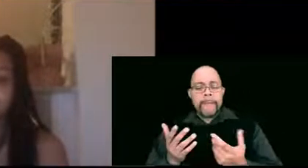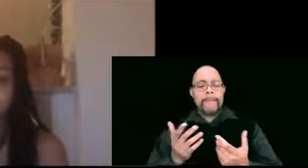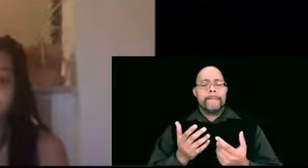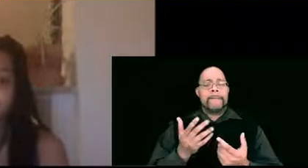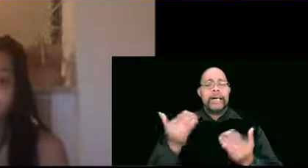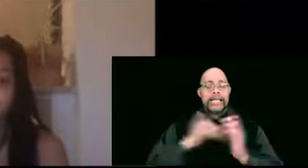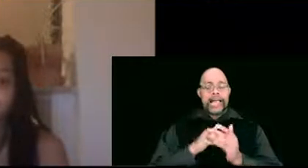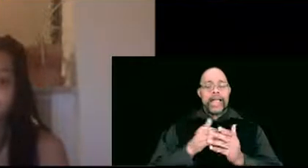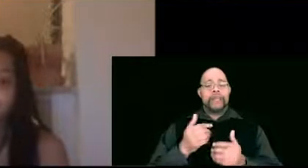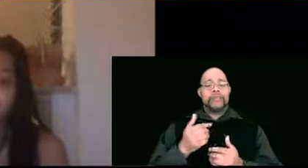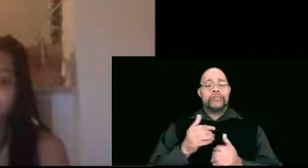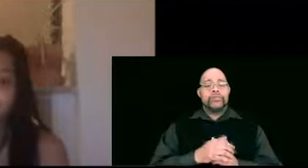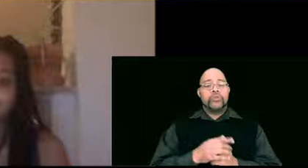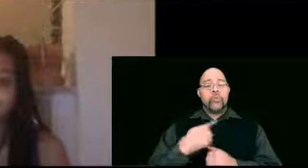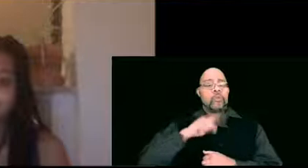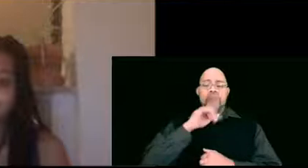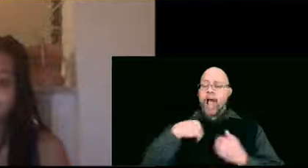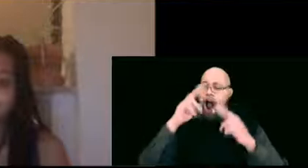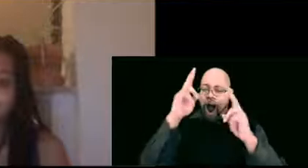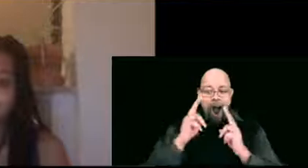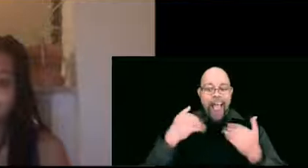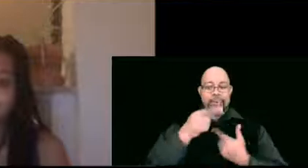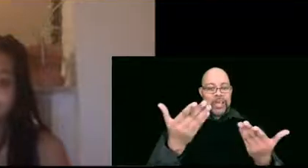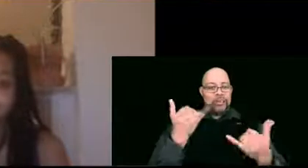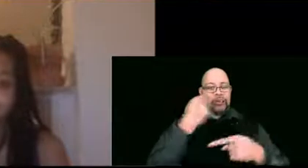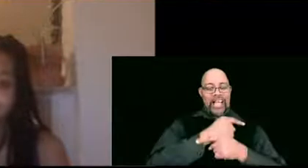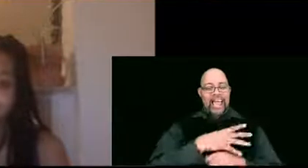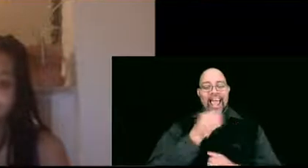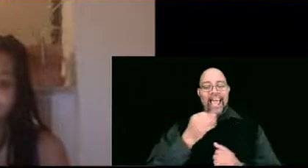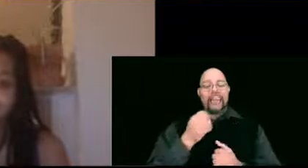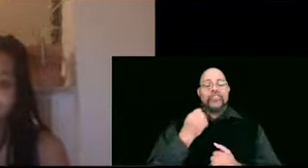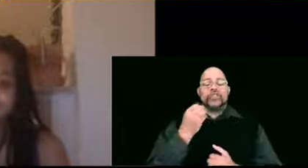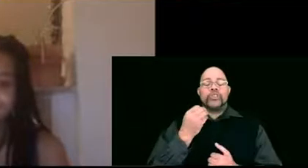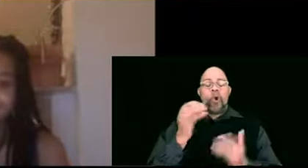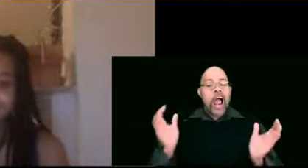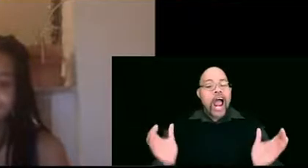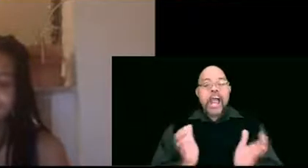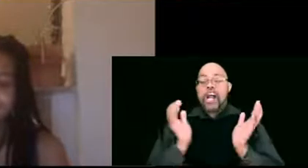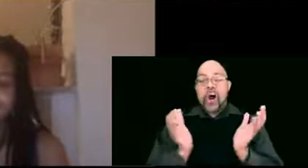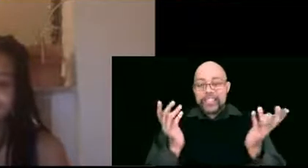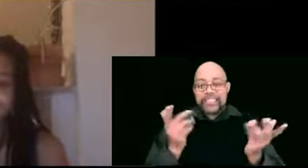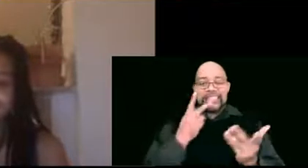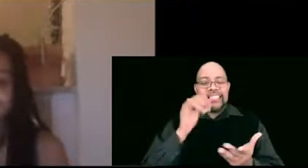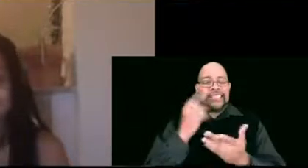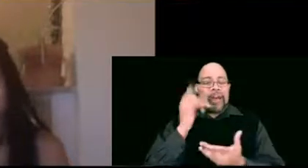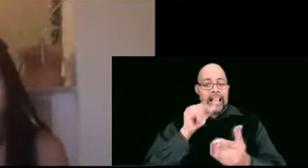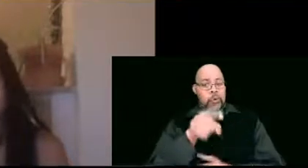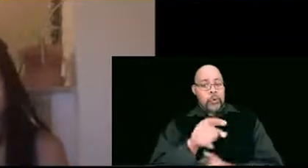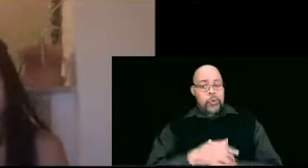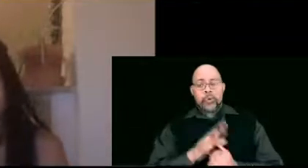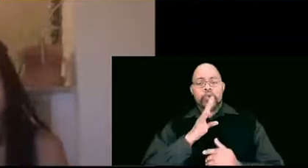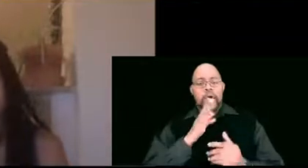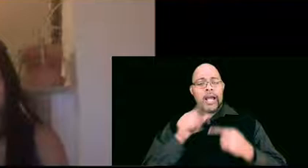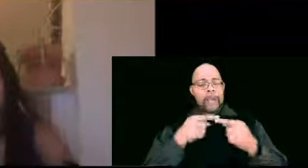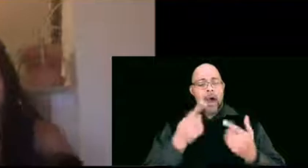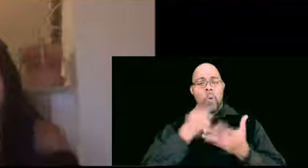film. So again, we are really honored to have you here today. And it is so encouraging to see someone